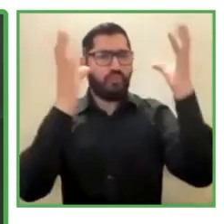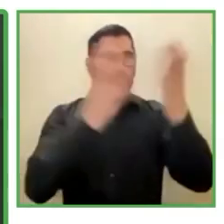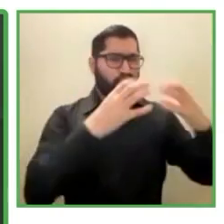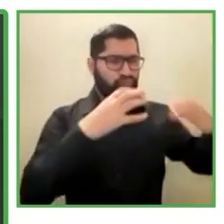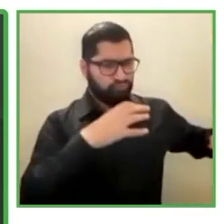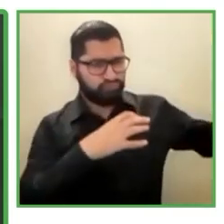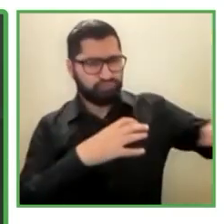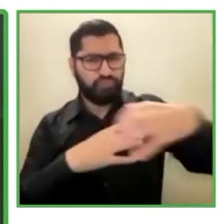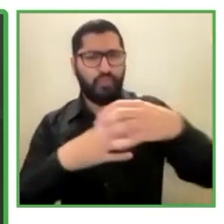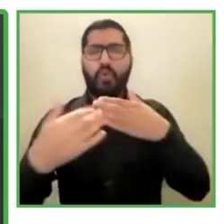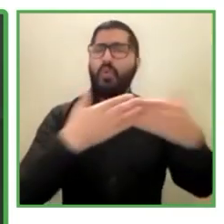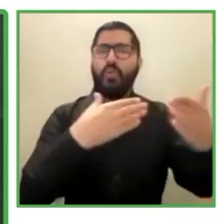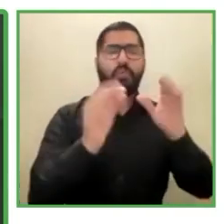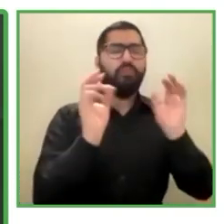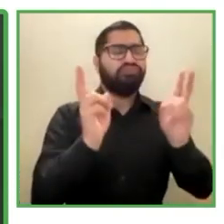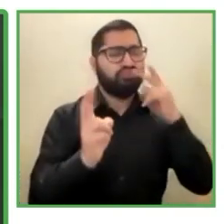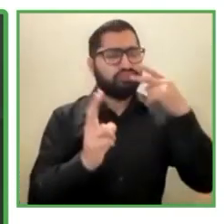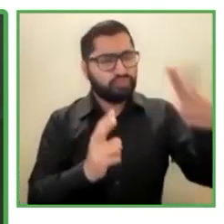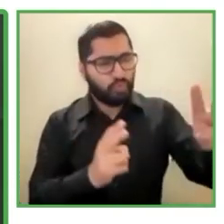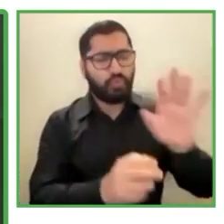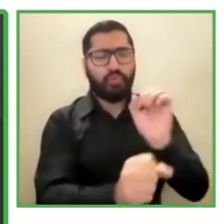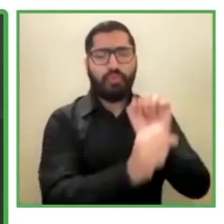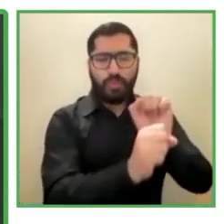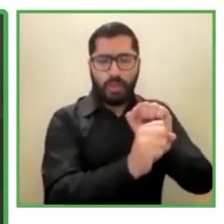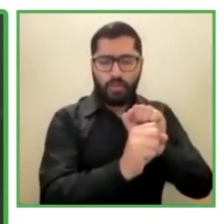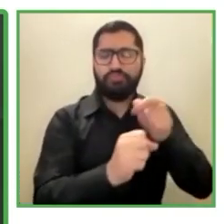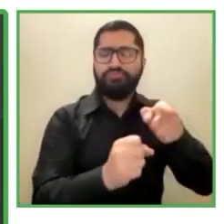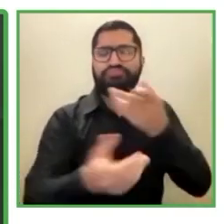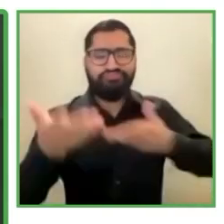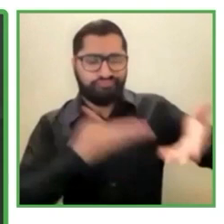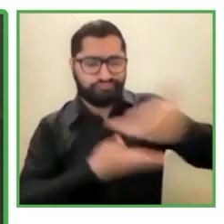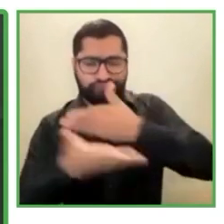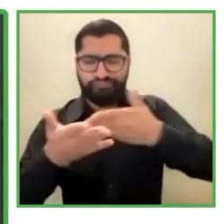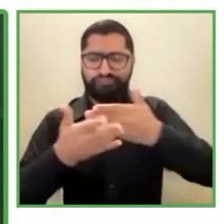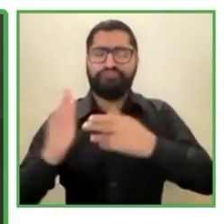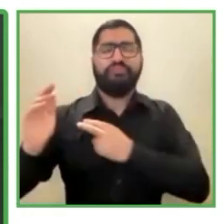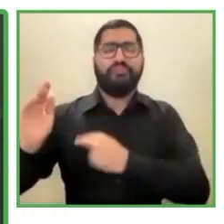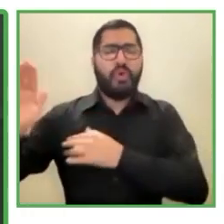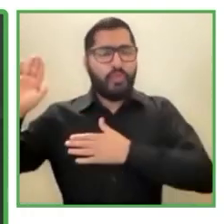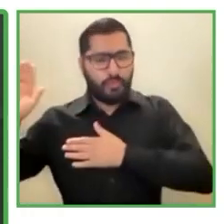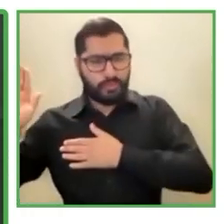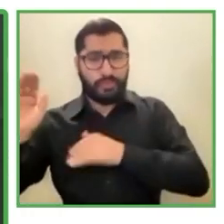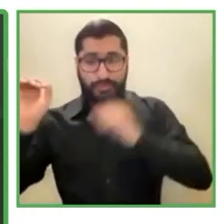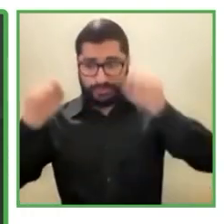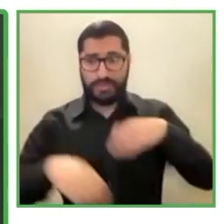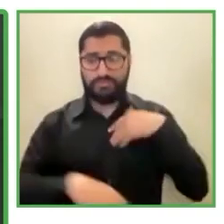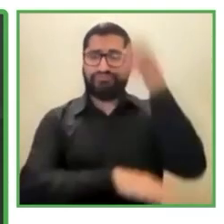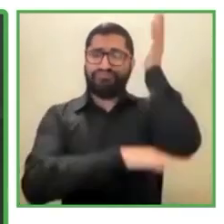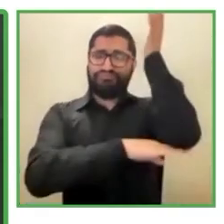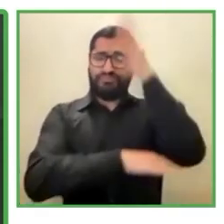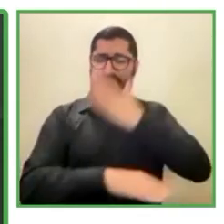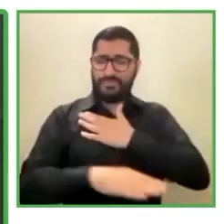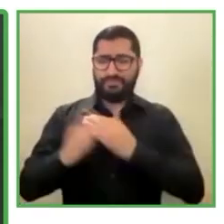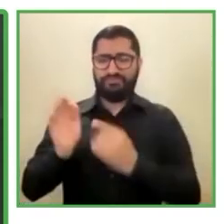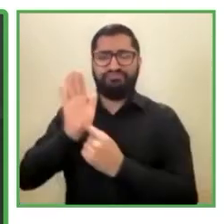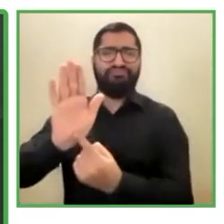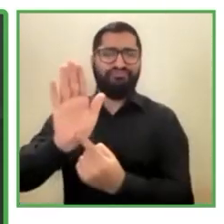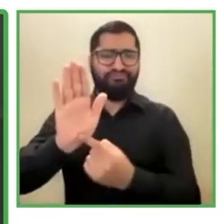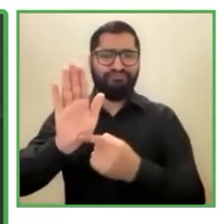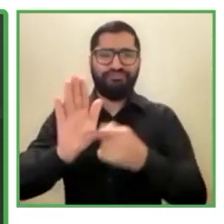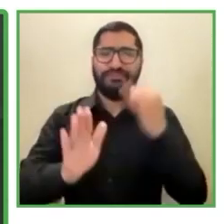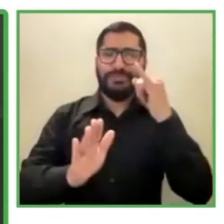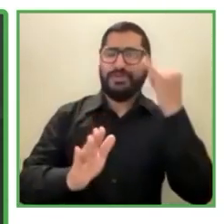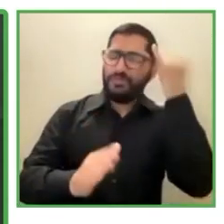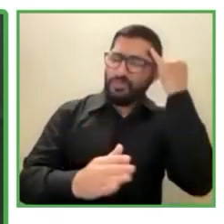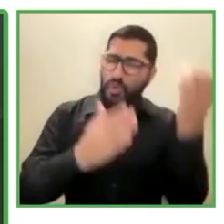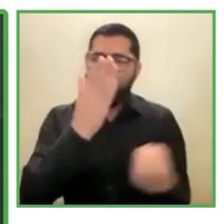in the dialogue and discuss, as this conference proposes, the most innovative models